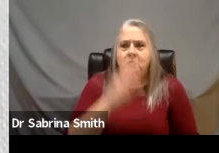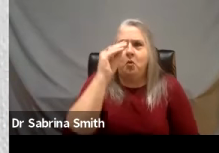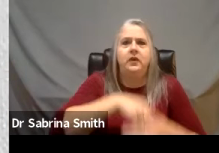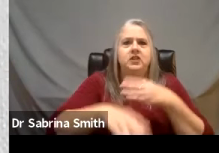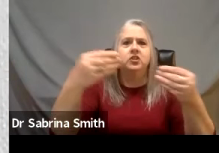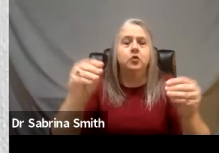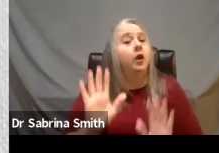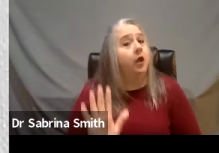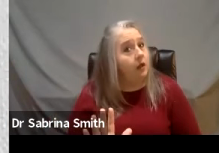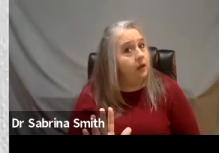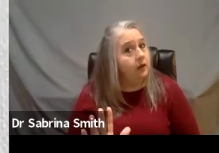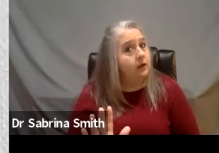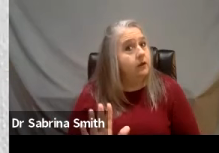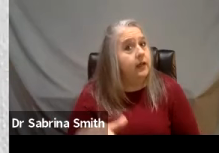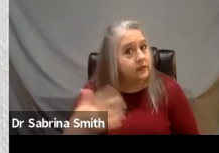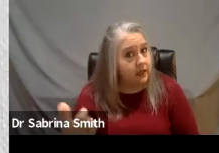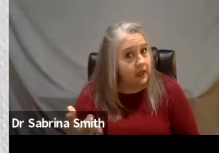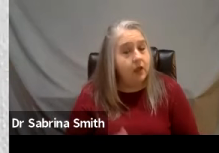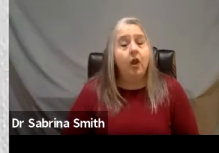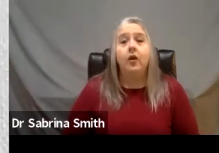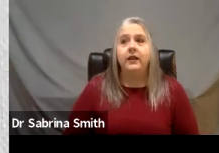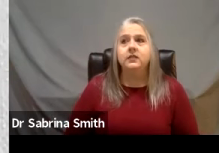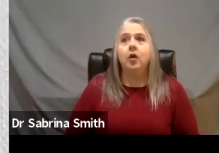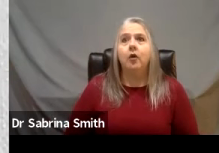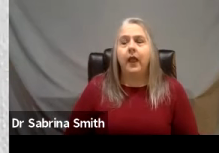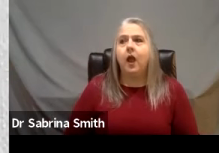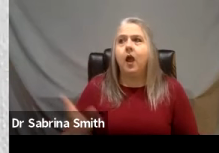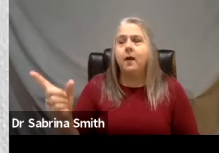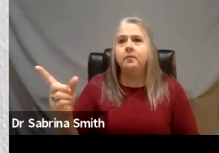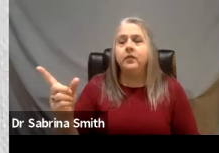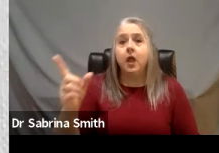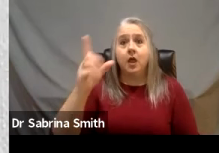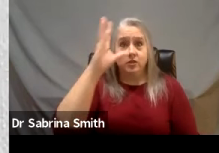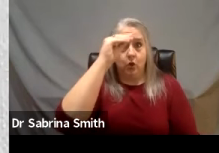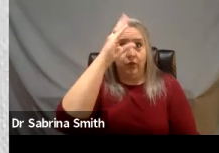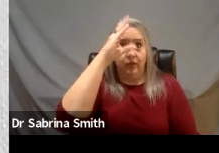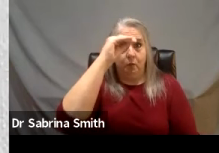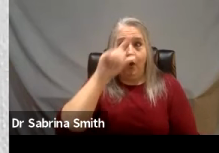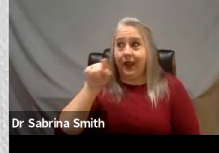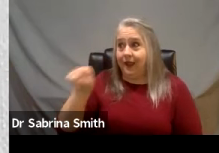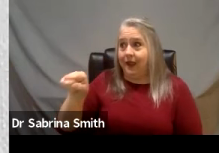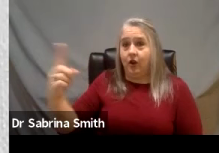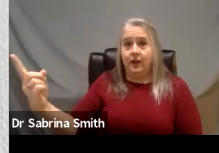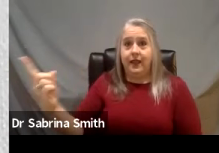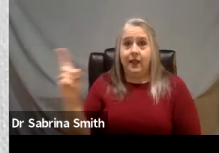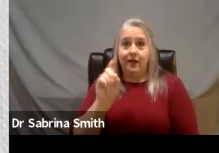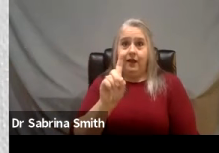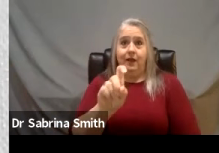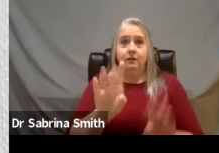But the boy went into the store, now did he? Okay, so so then the boy